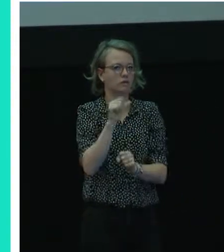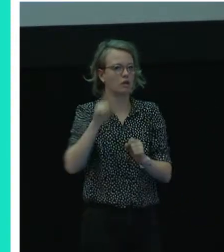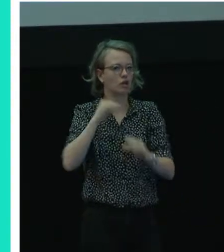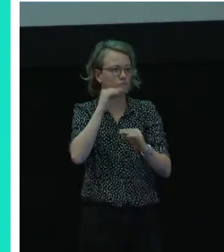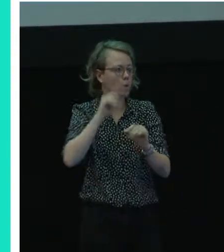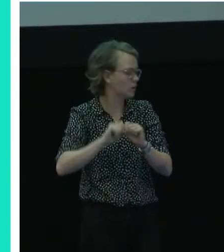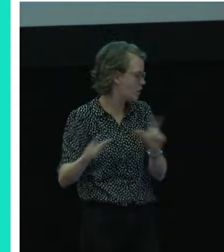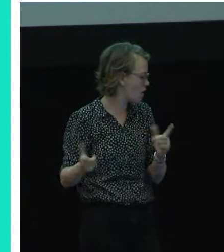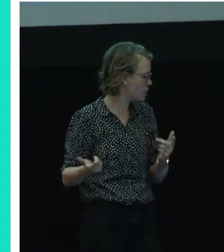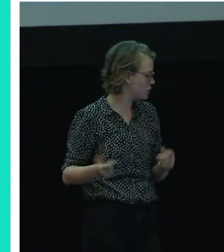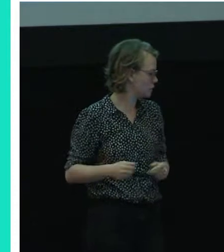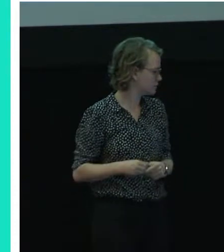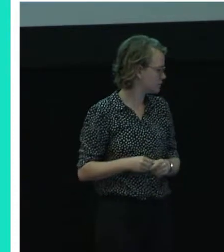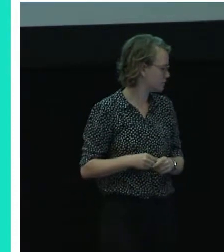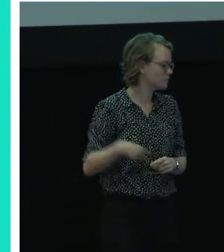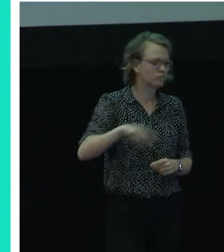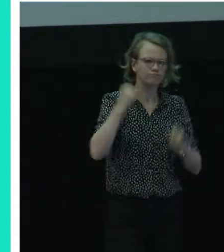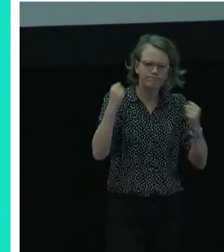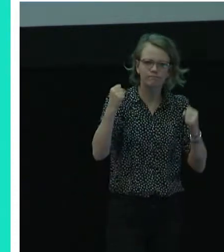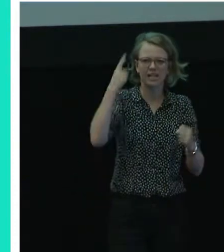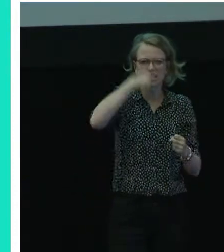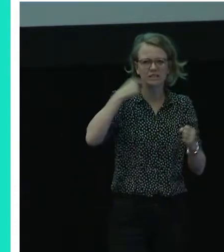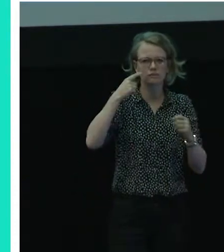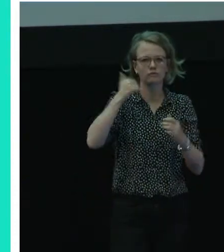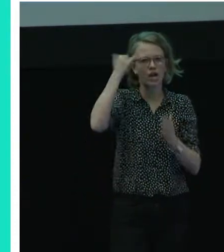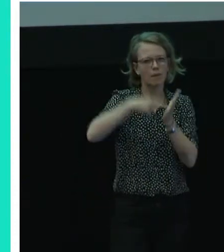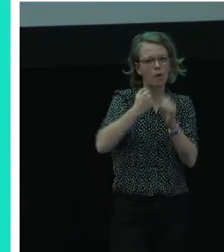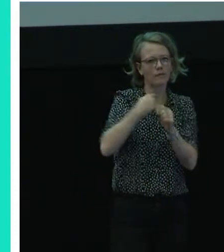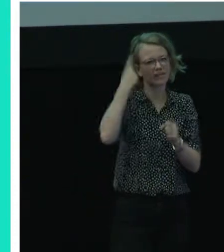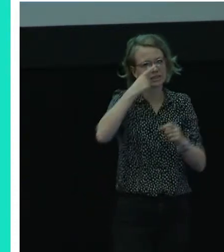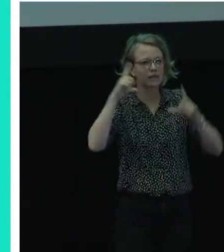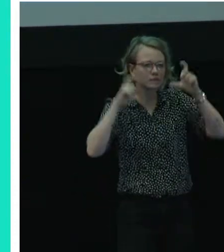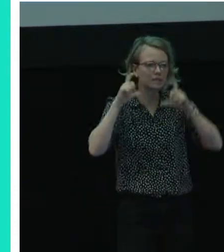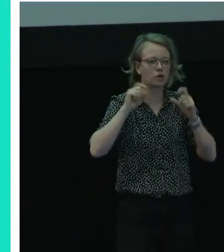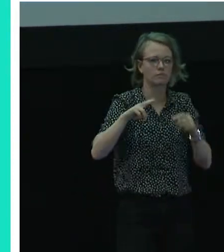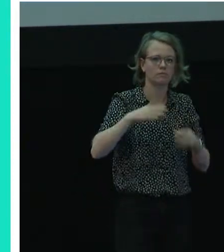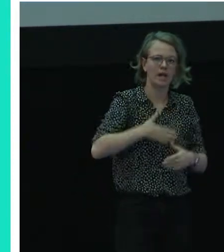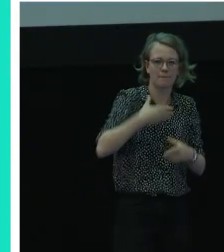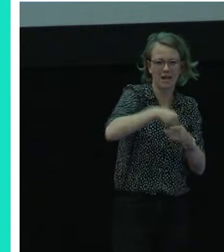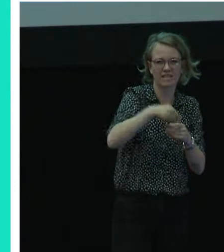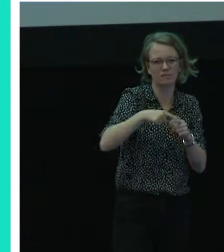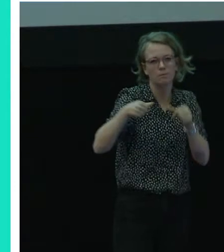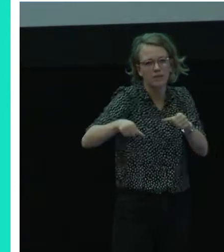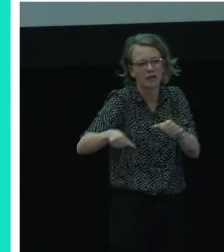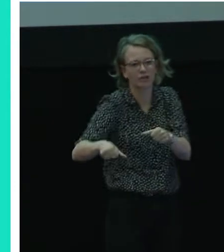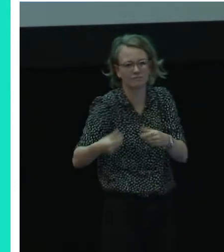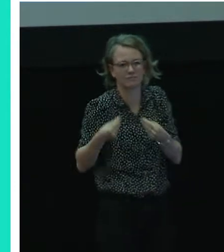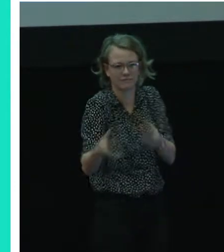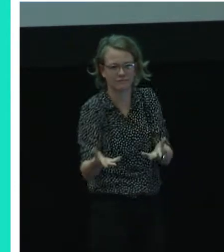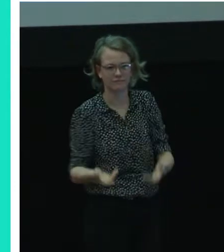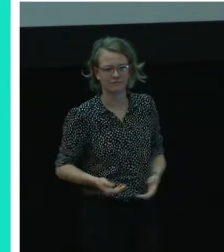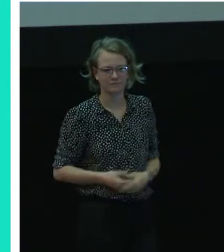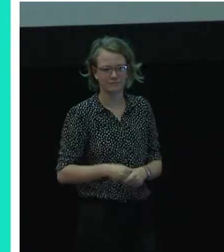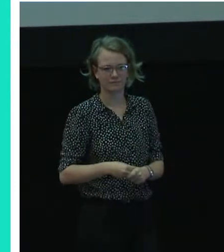sign languages and the syntax are different from spoken languages, and they rely heavily on facial expression